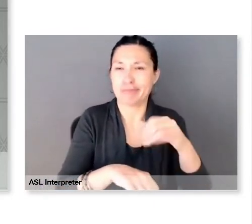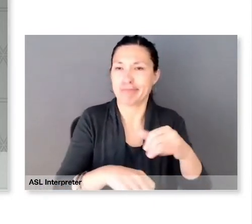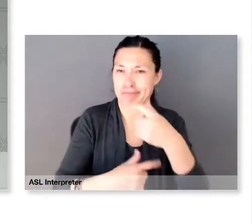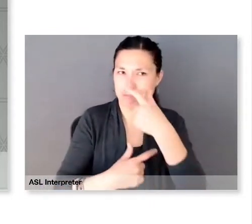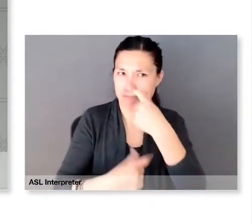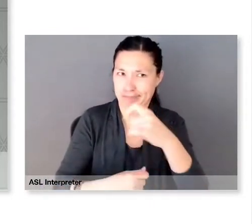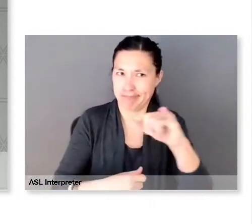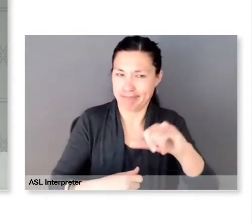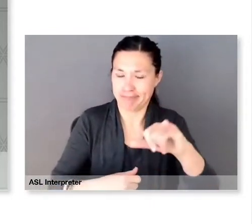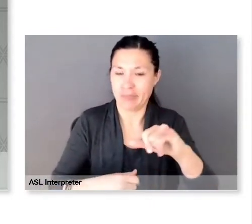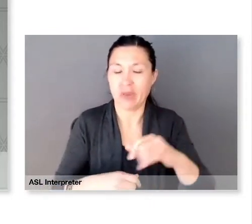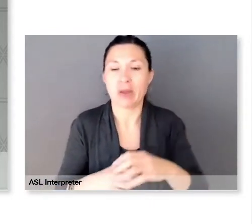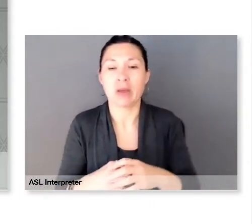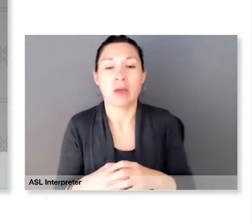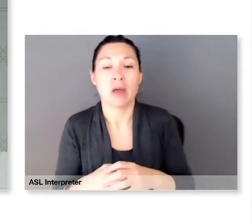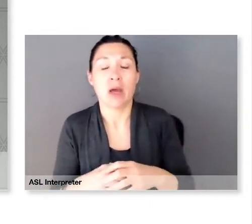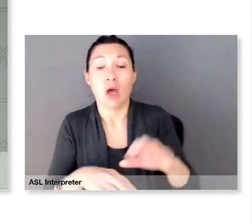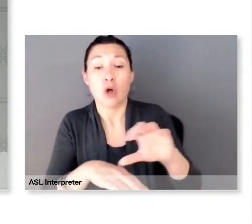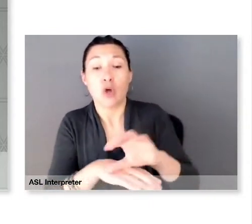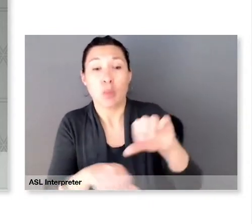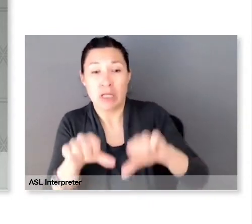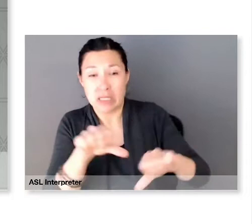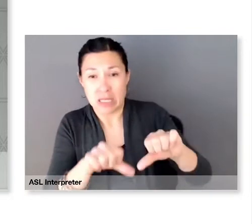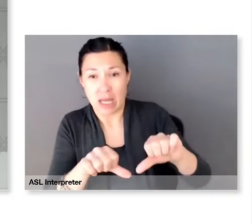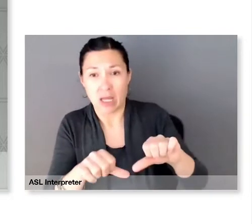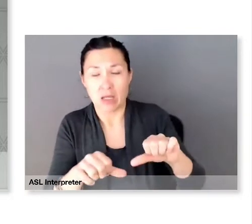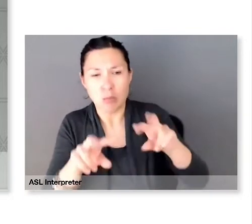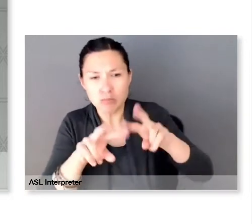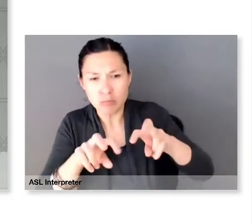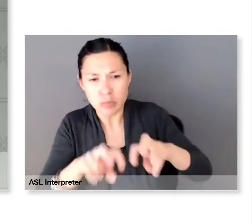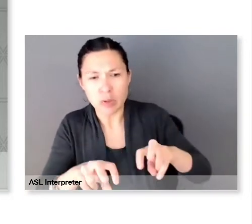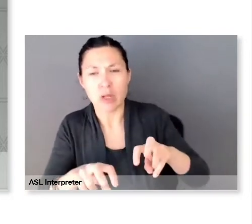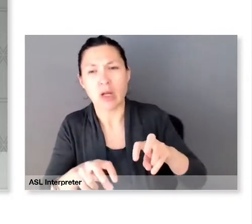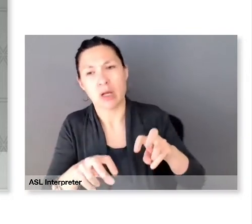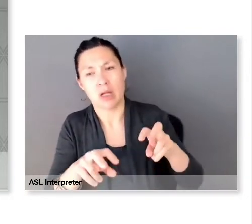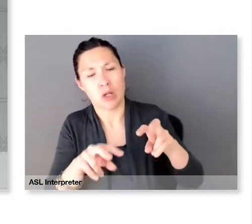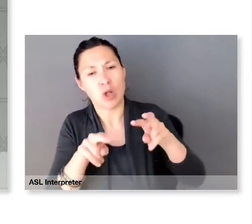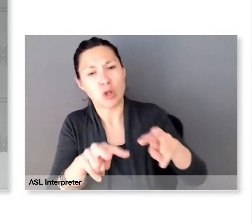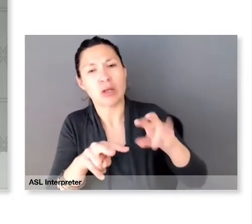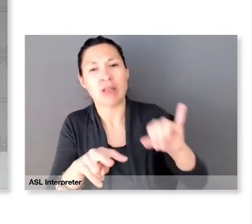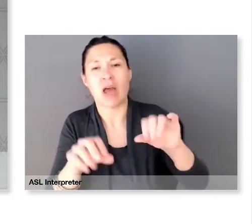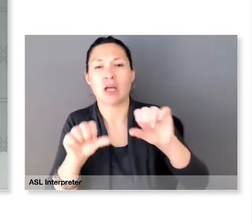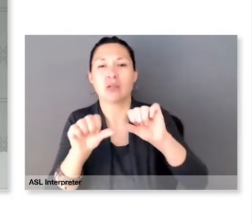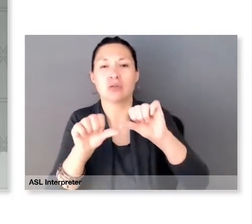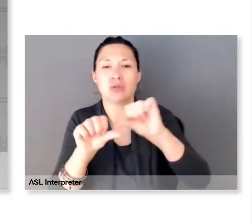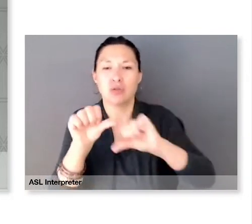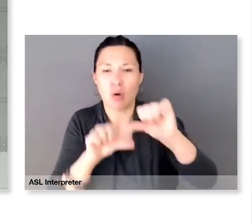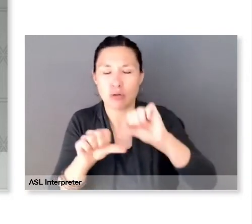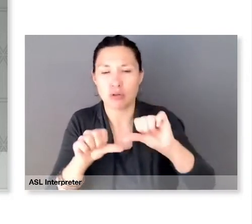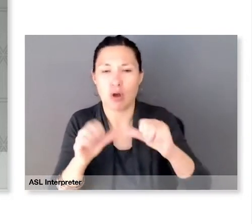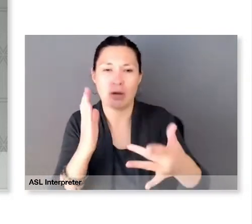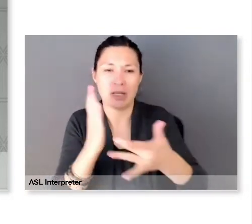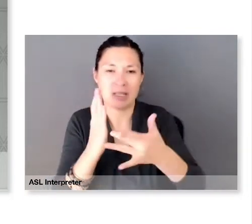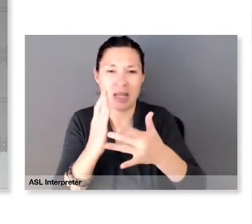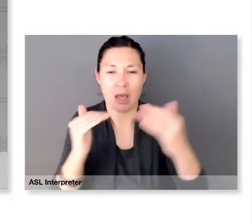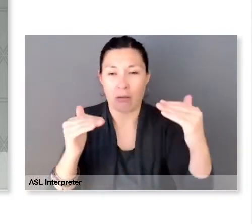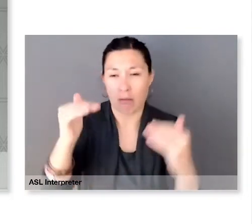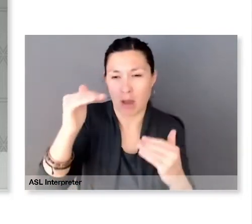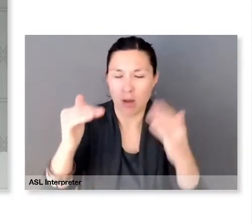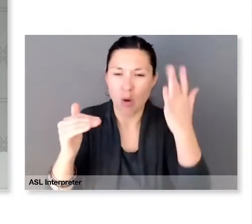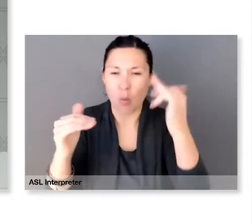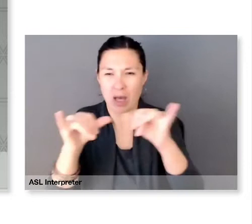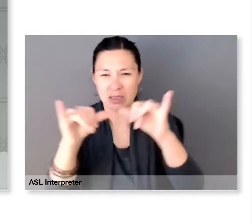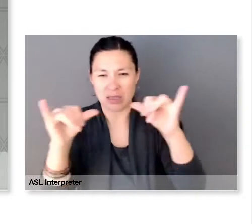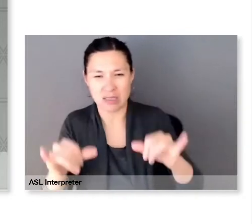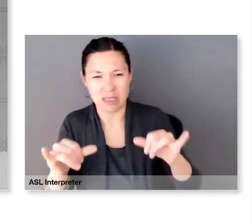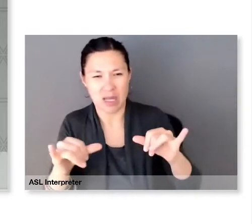within computer science have long looked at issues like the socio-technical gap, trying to understand why systems often fail for social